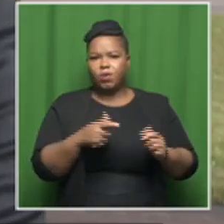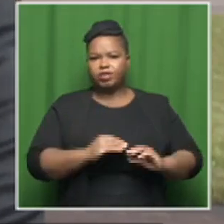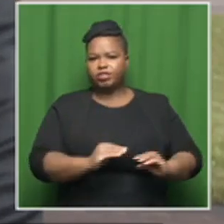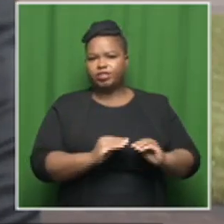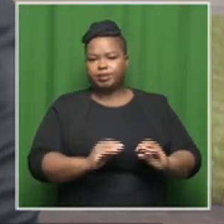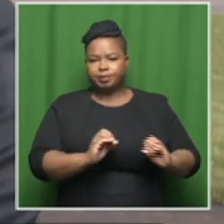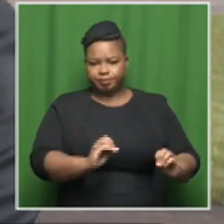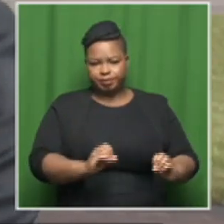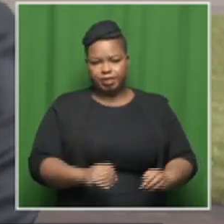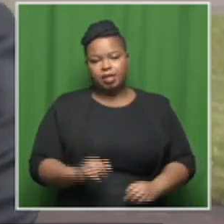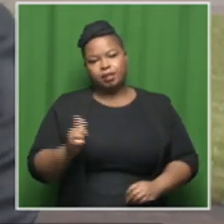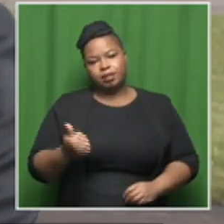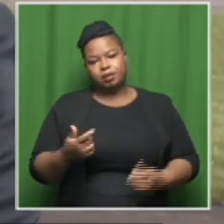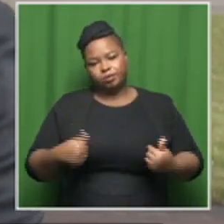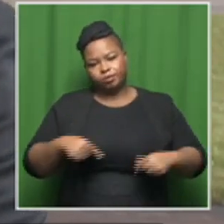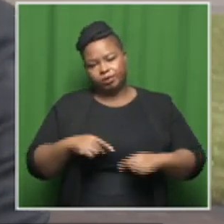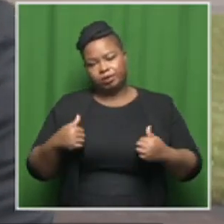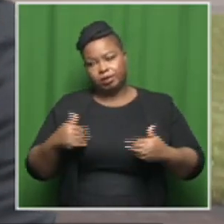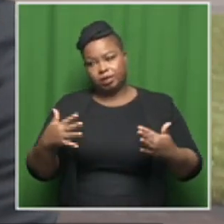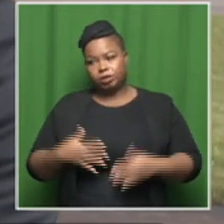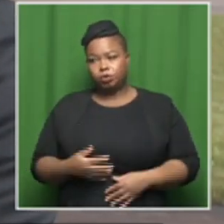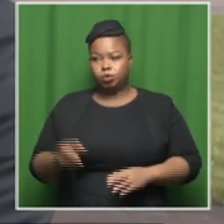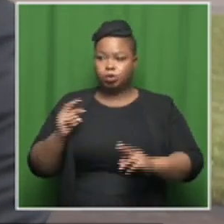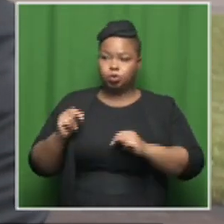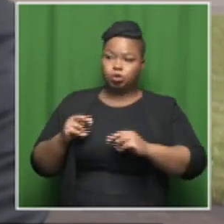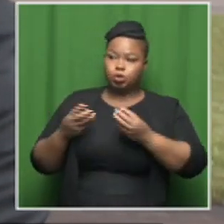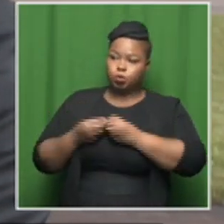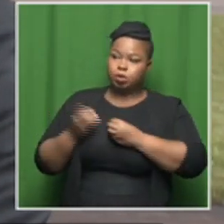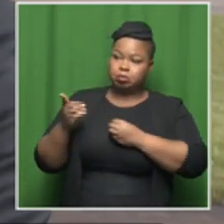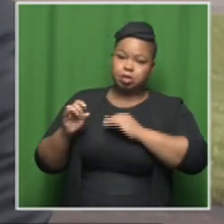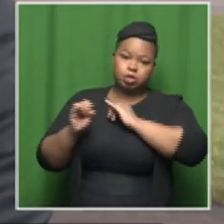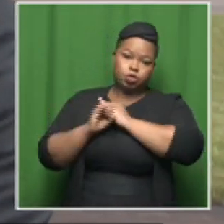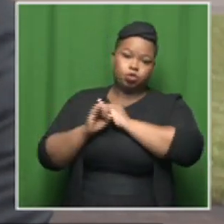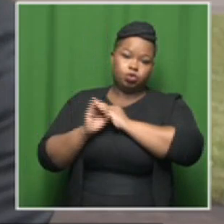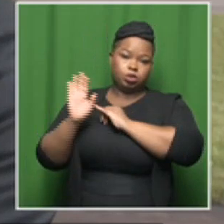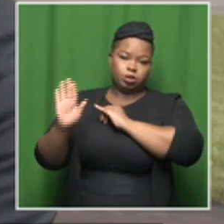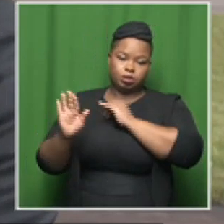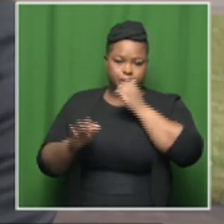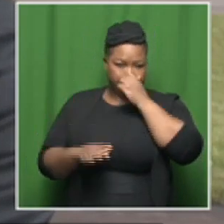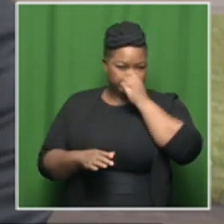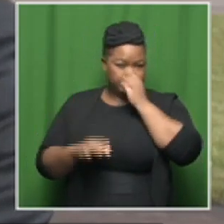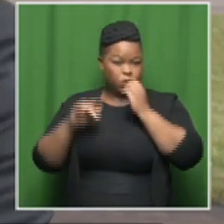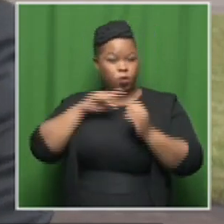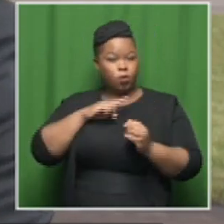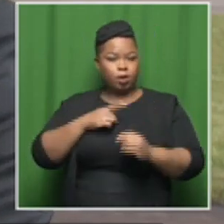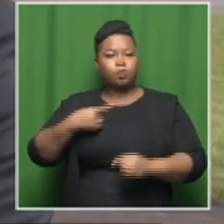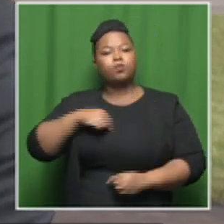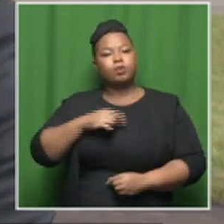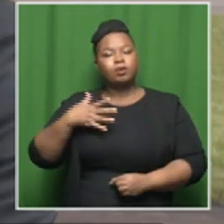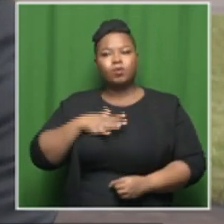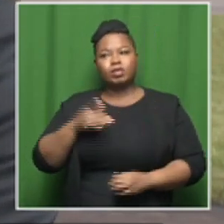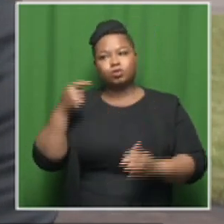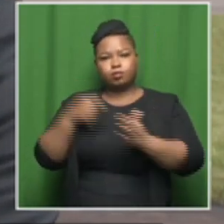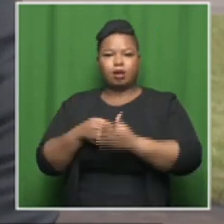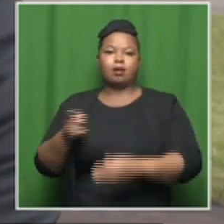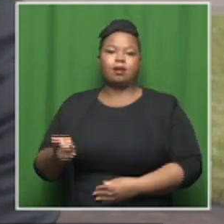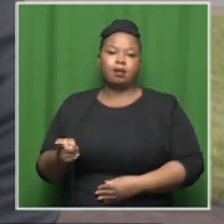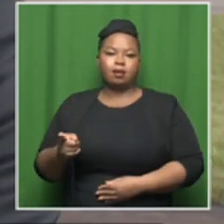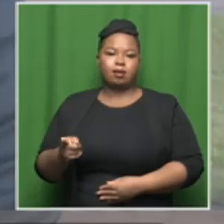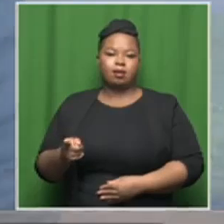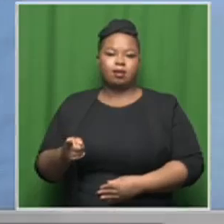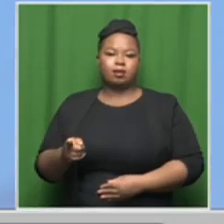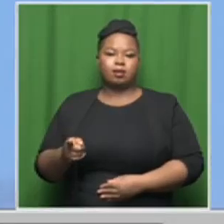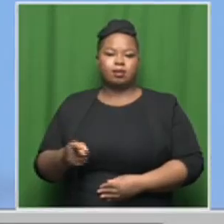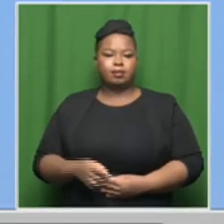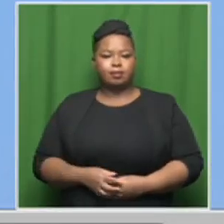started negotiating with this institution, with its own management, with the intention of buying it, by the way, from the